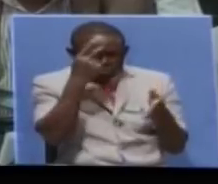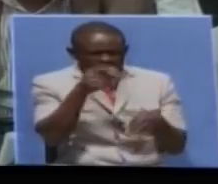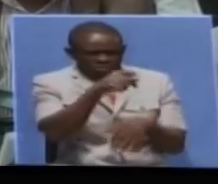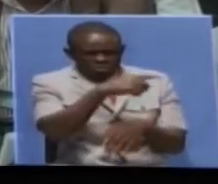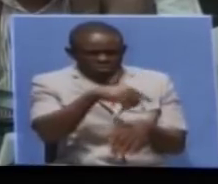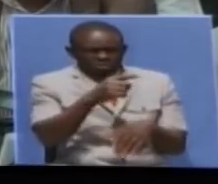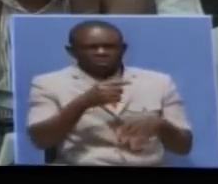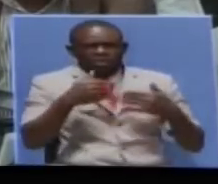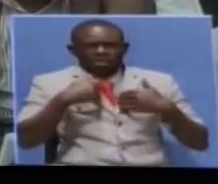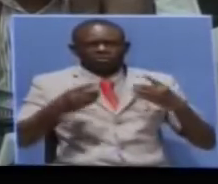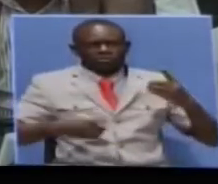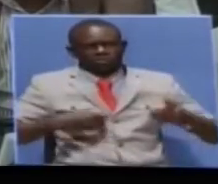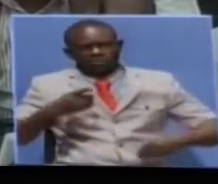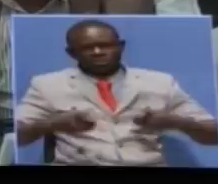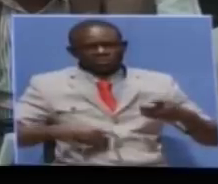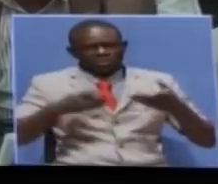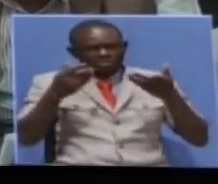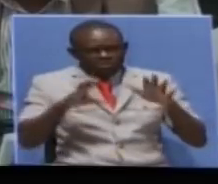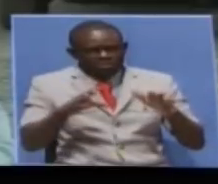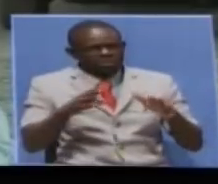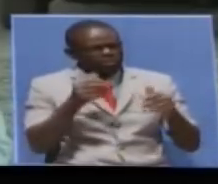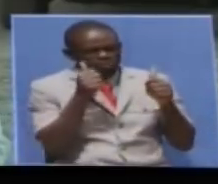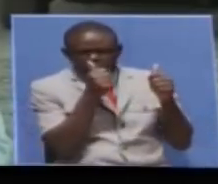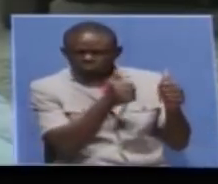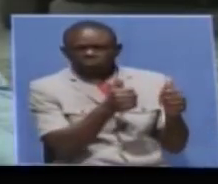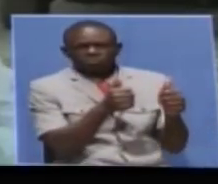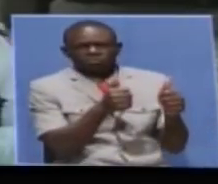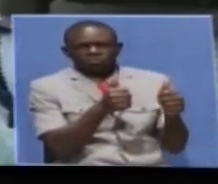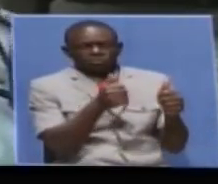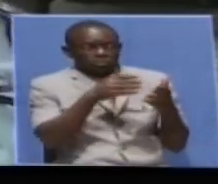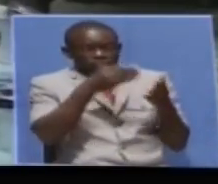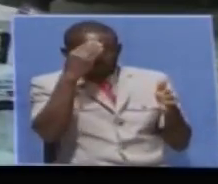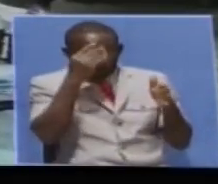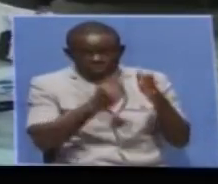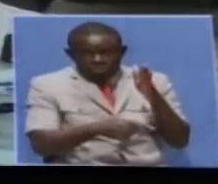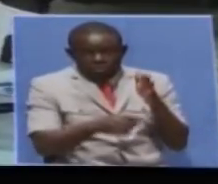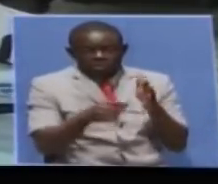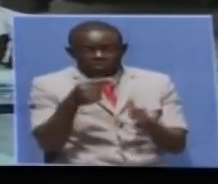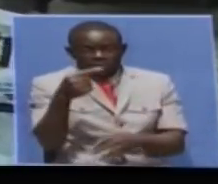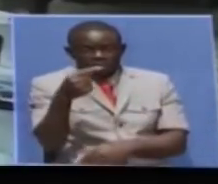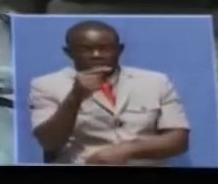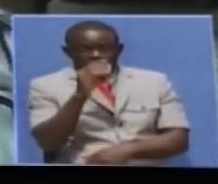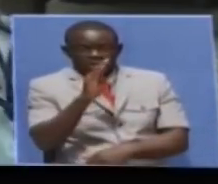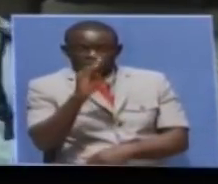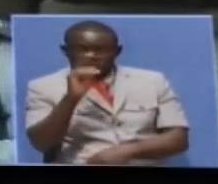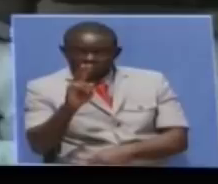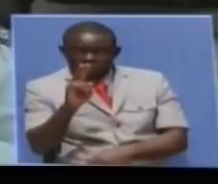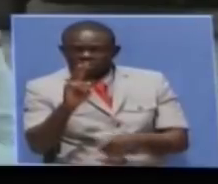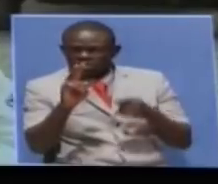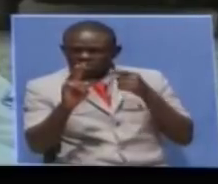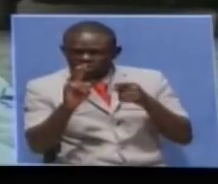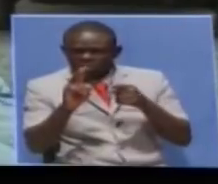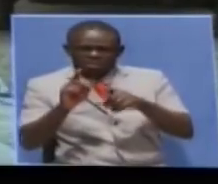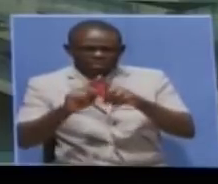demonstrated here, and issues of gender-based violence, thefts and other vices will come to